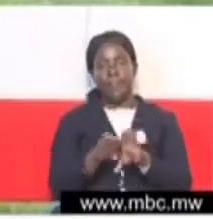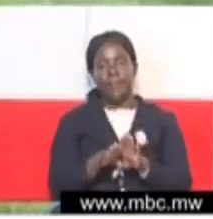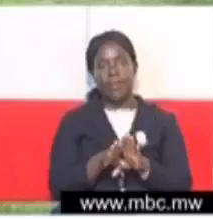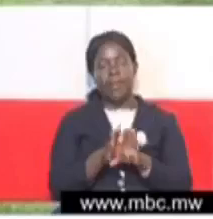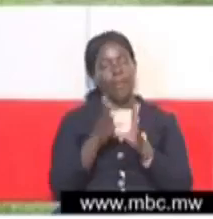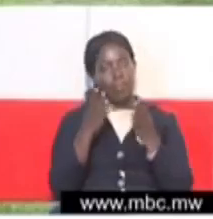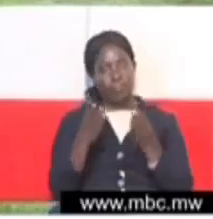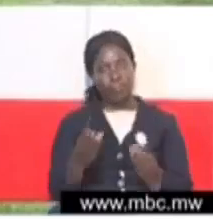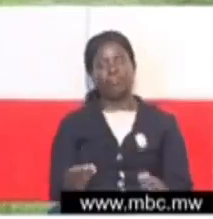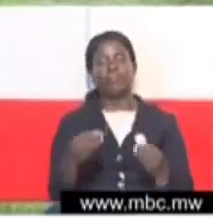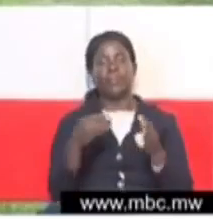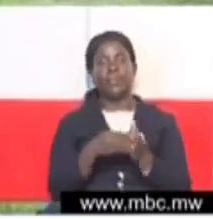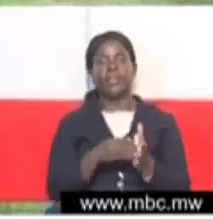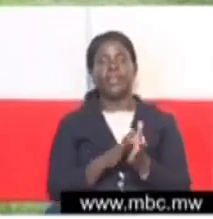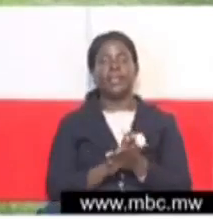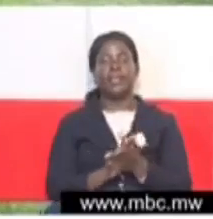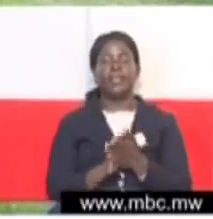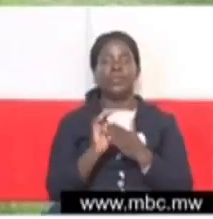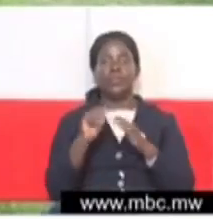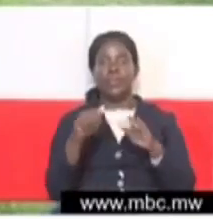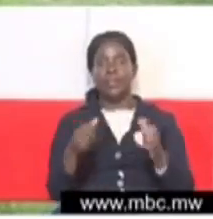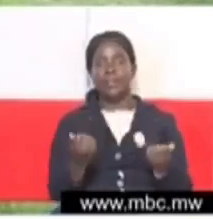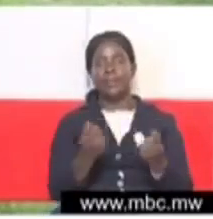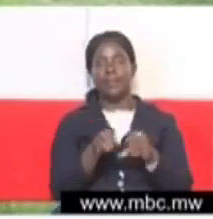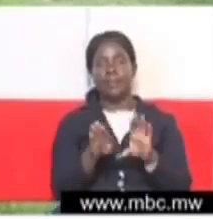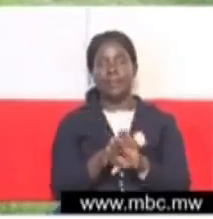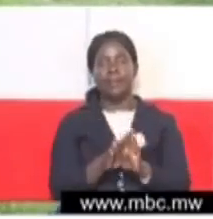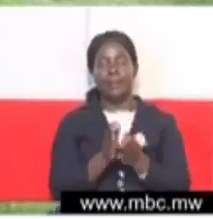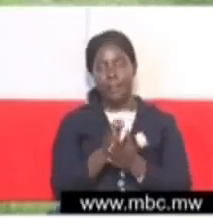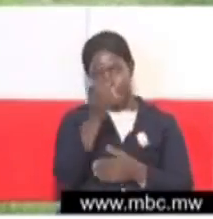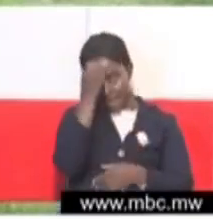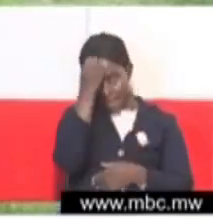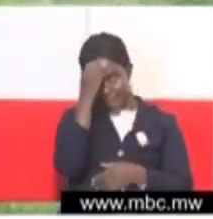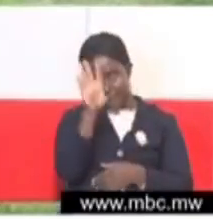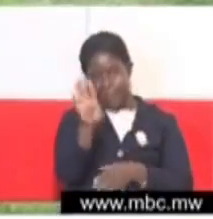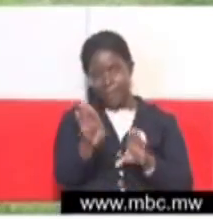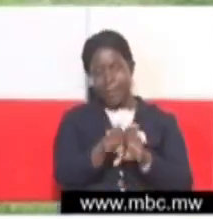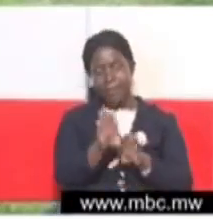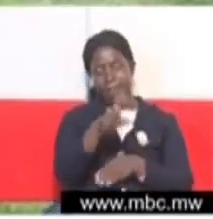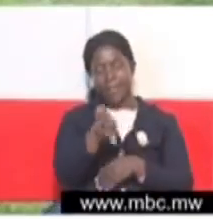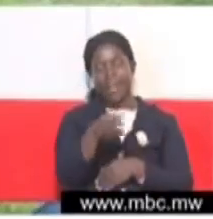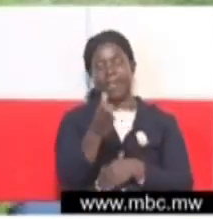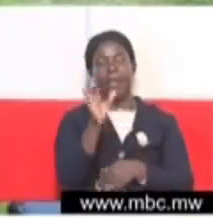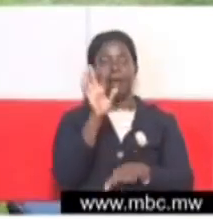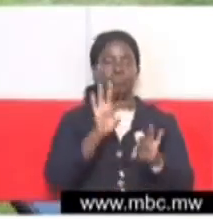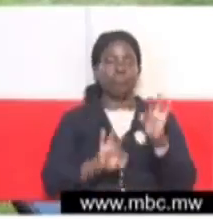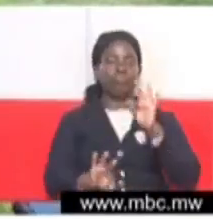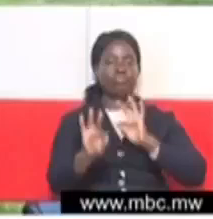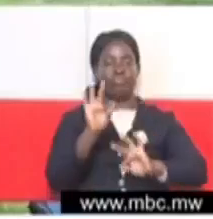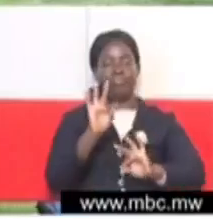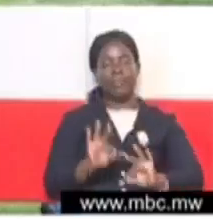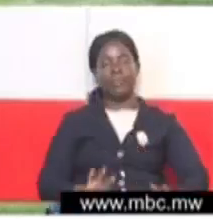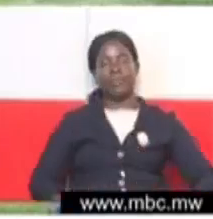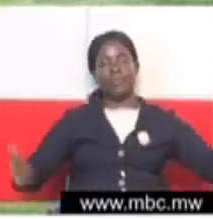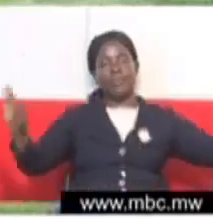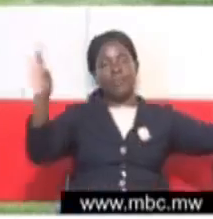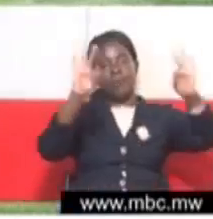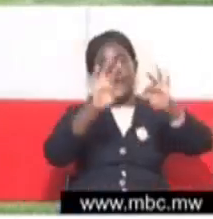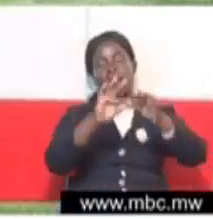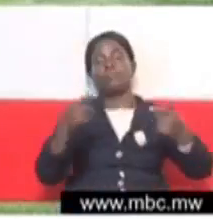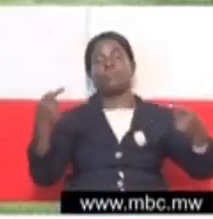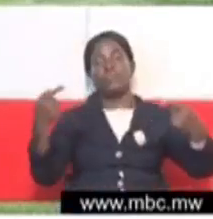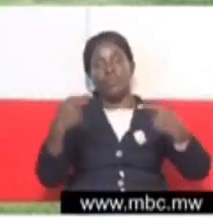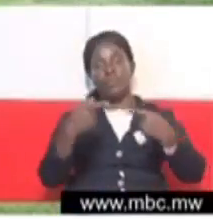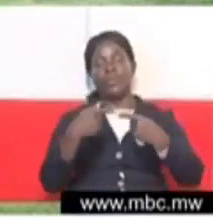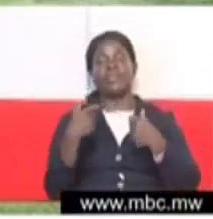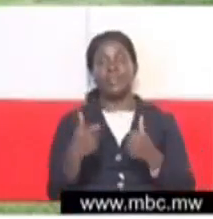the tourism, and you've got mining. And these areas are linked, are interlinked. Now